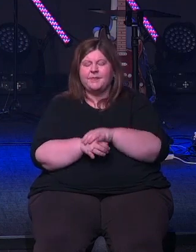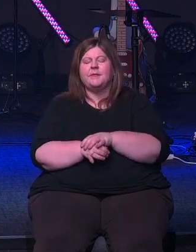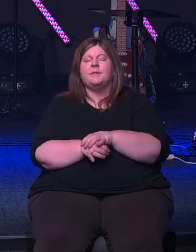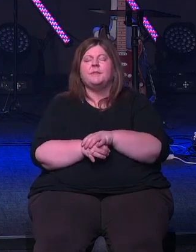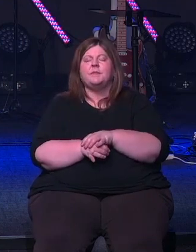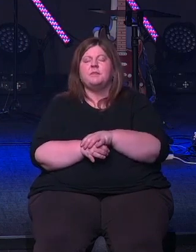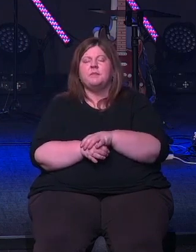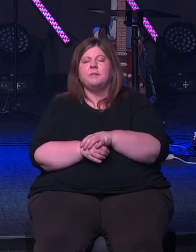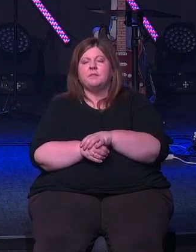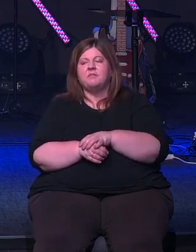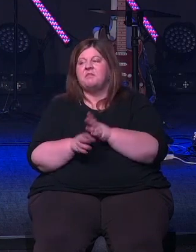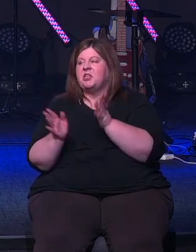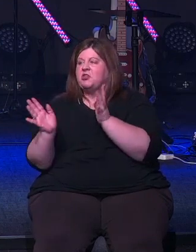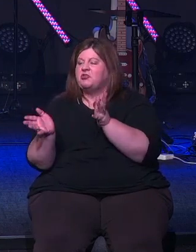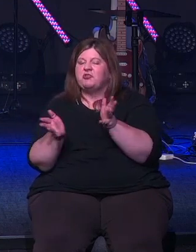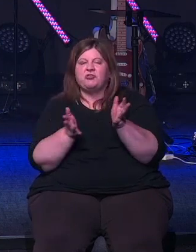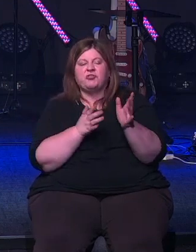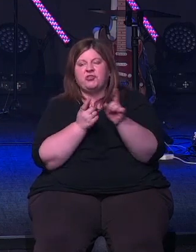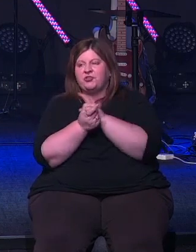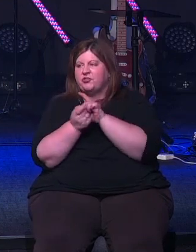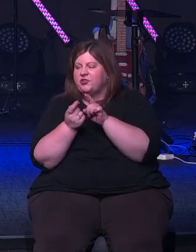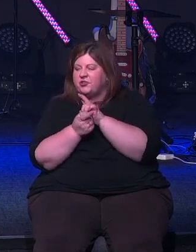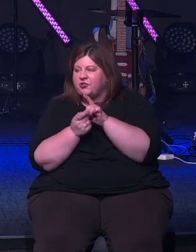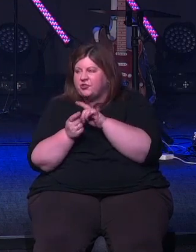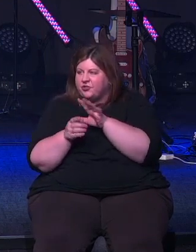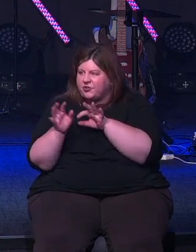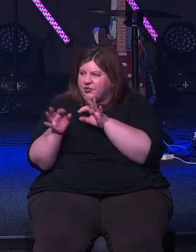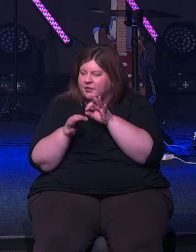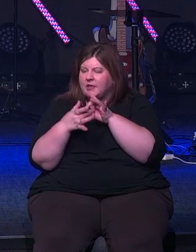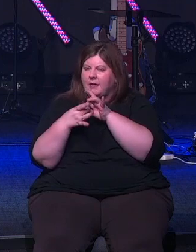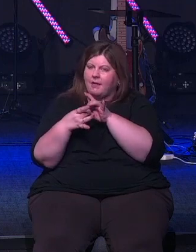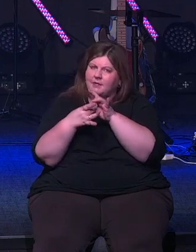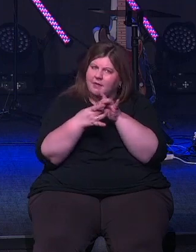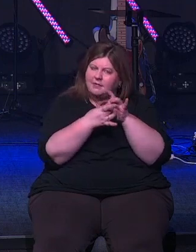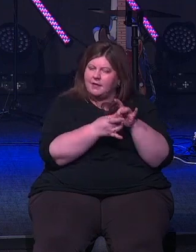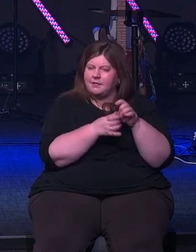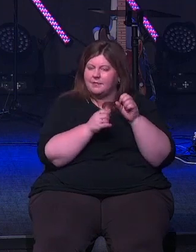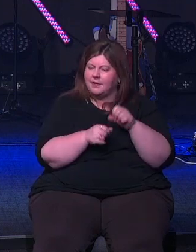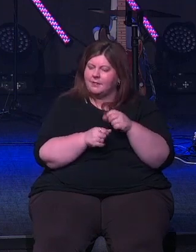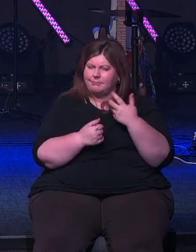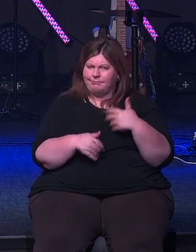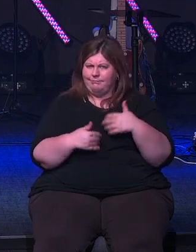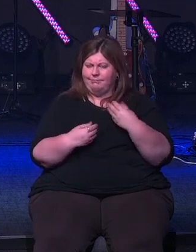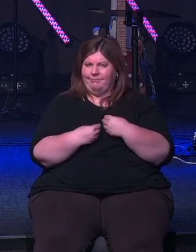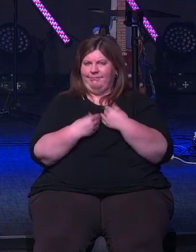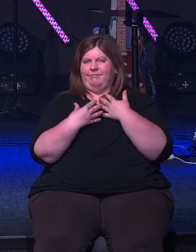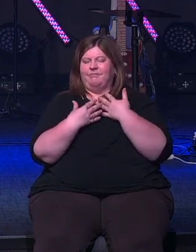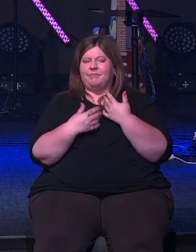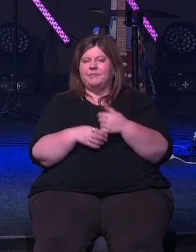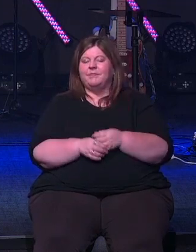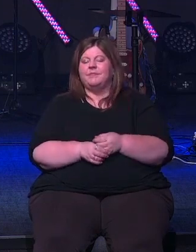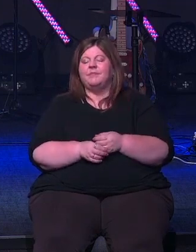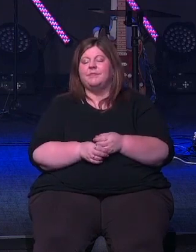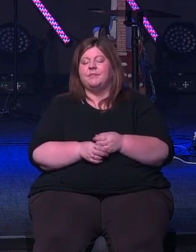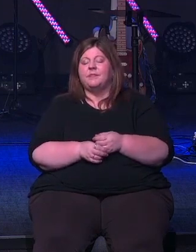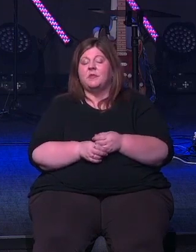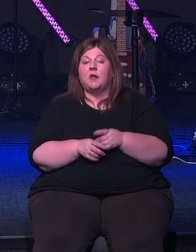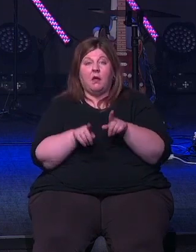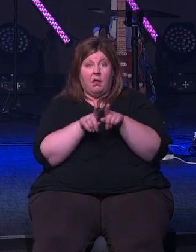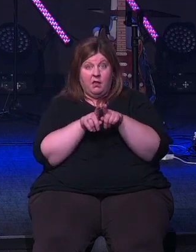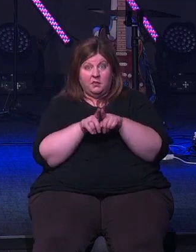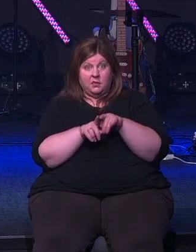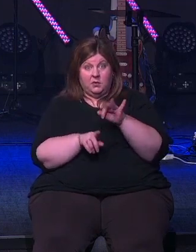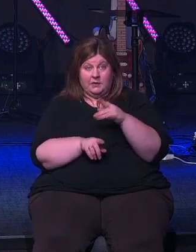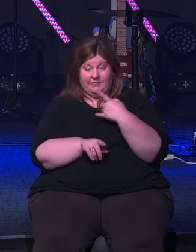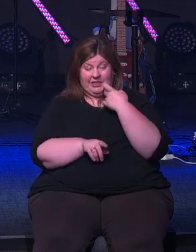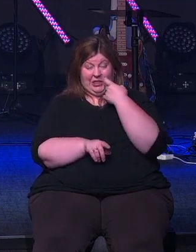place for you to just talk to other people, hear their stories, and connect with them in really powerful ways. And if you have just